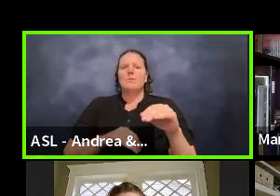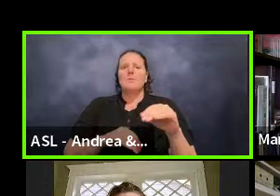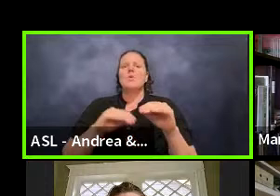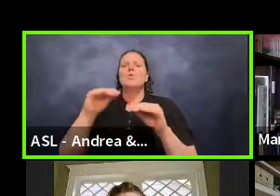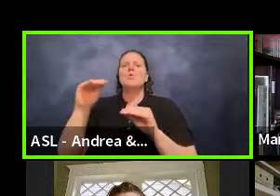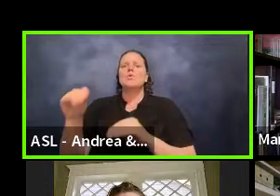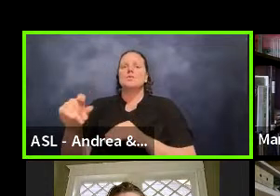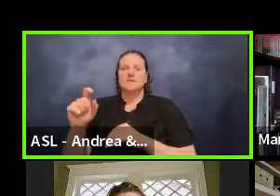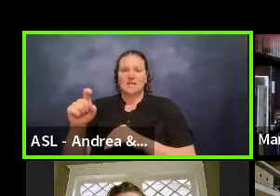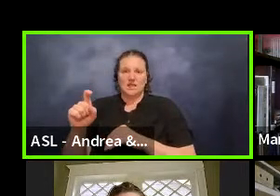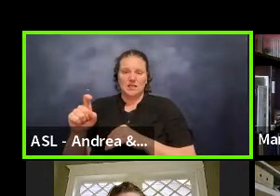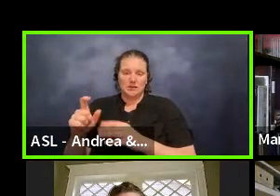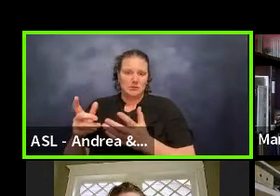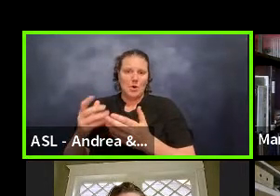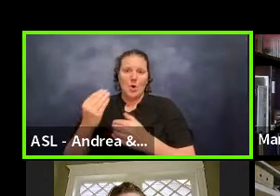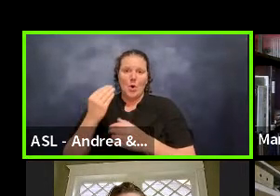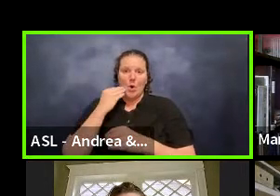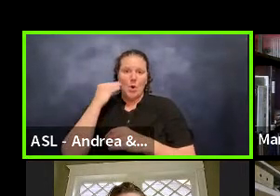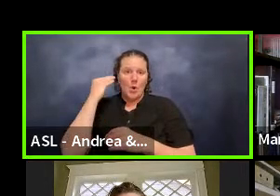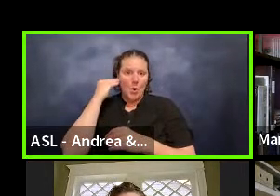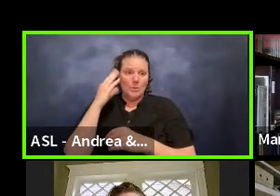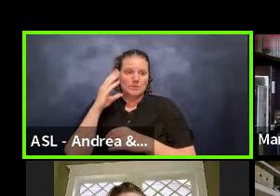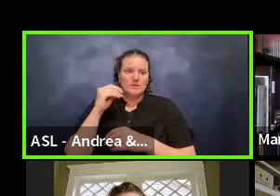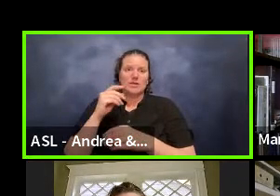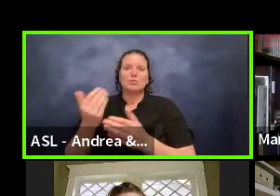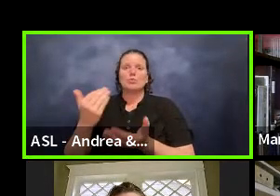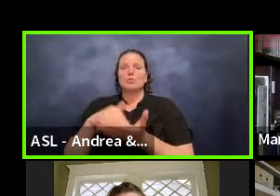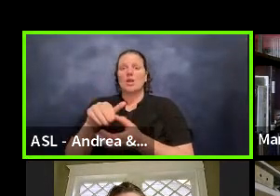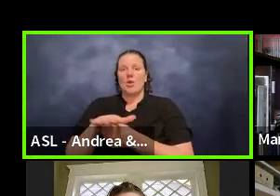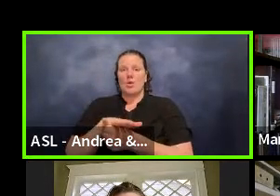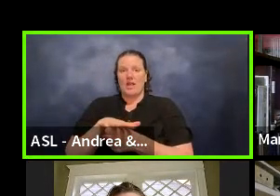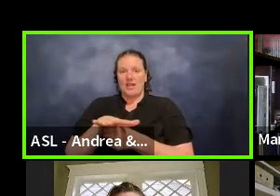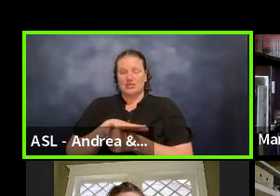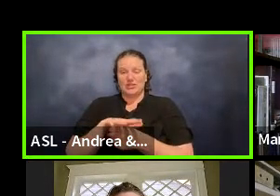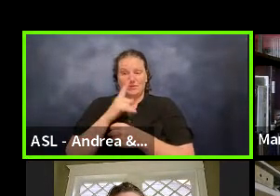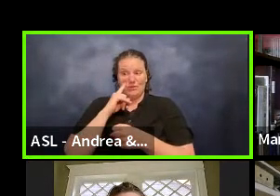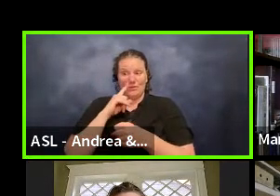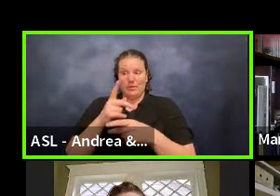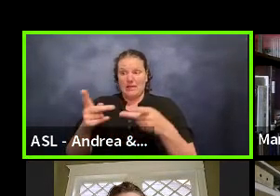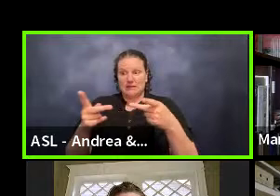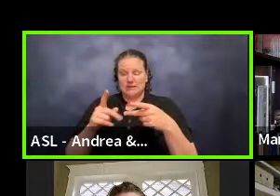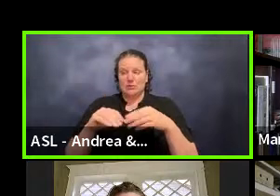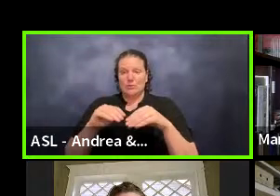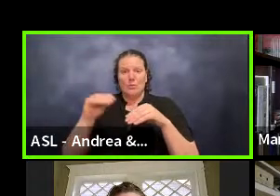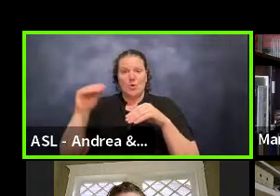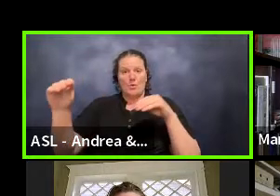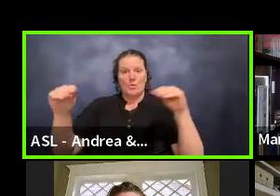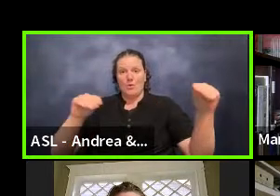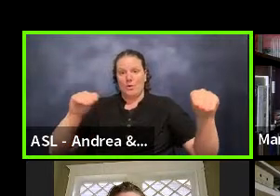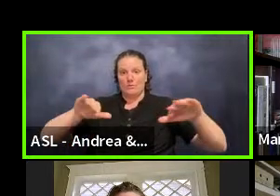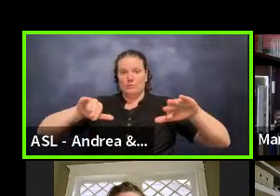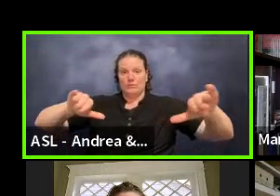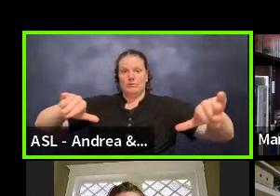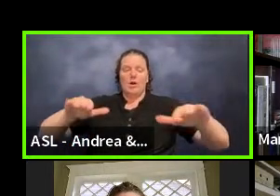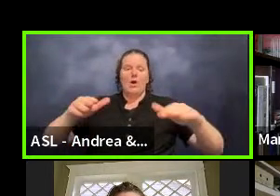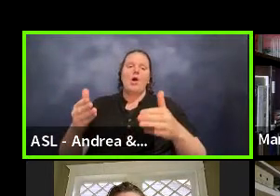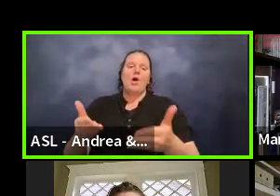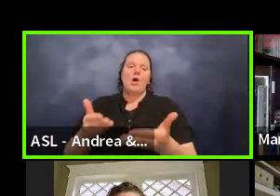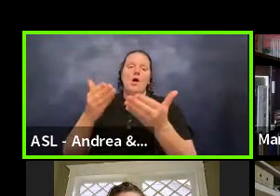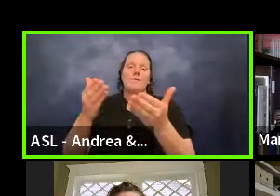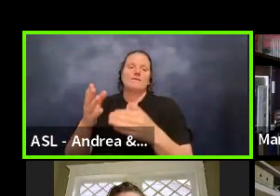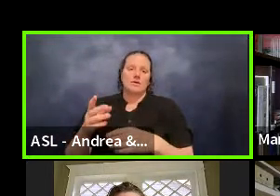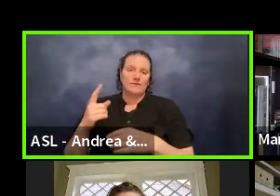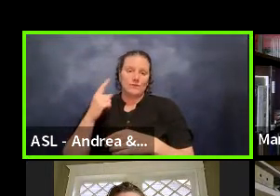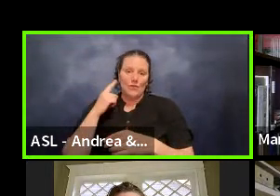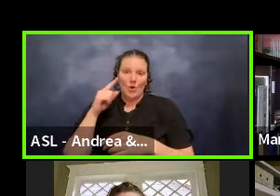be necessary, of homes and relocation that may be necessary. But we will also offer for